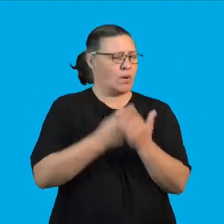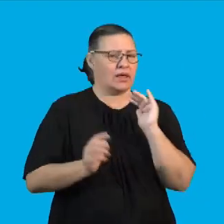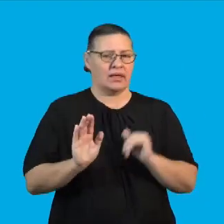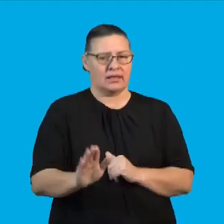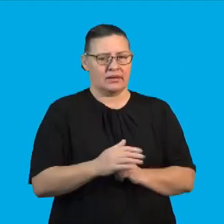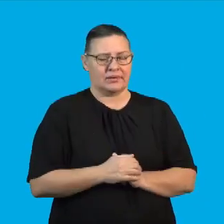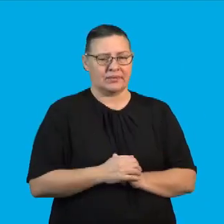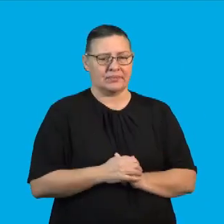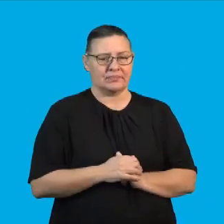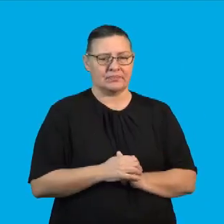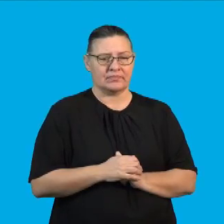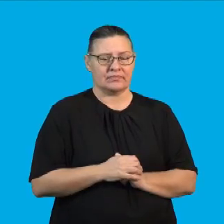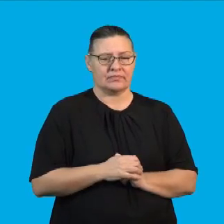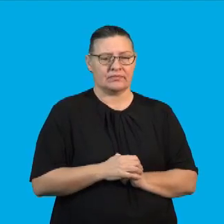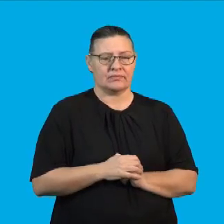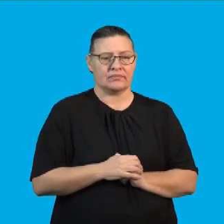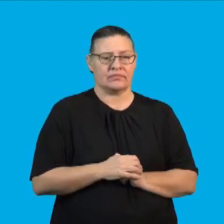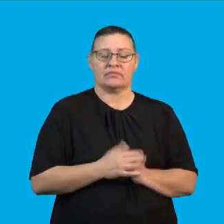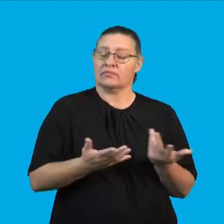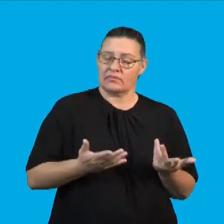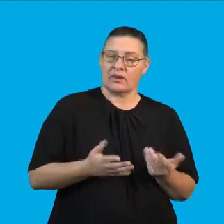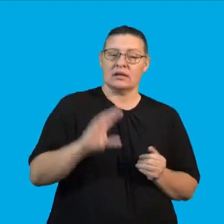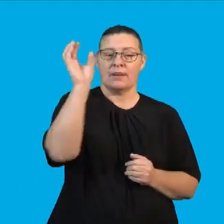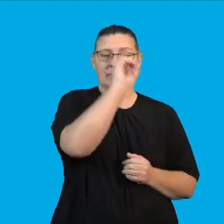animals but frogs.